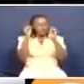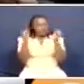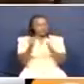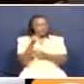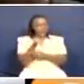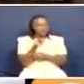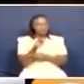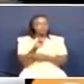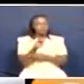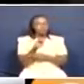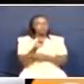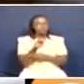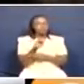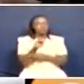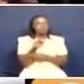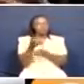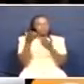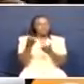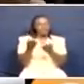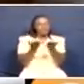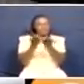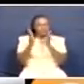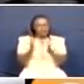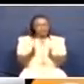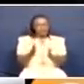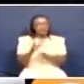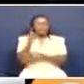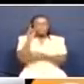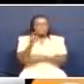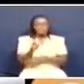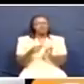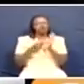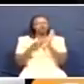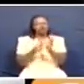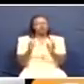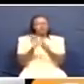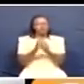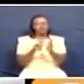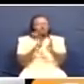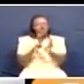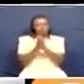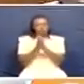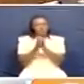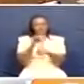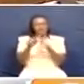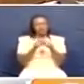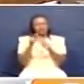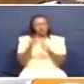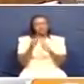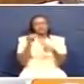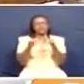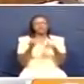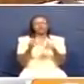apparatus which are there in terms of servers should tell the whole story about the election. And for those reasons, I beg the court that